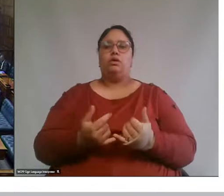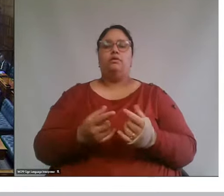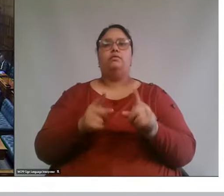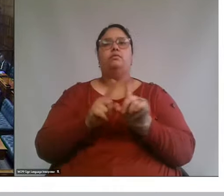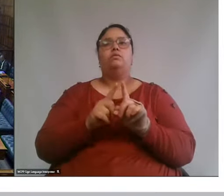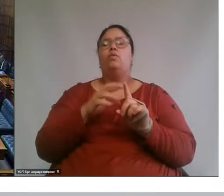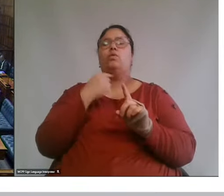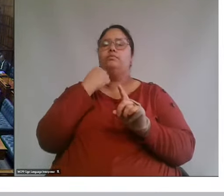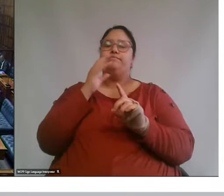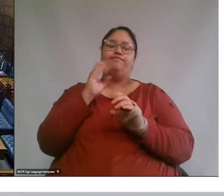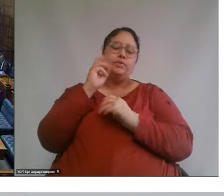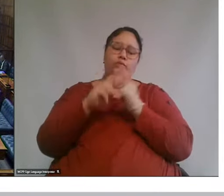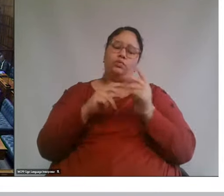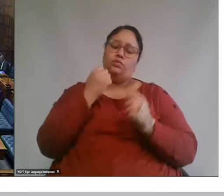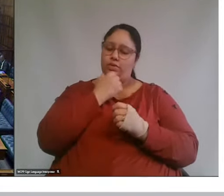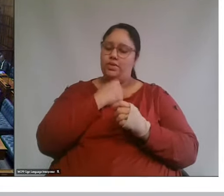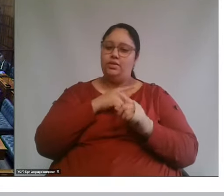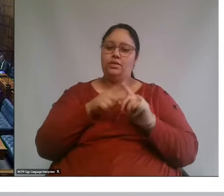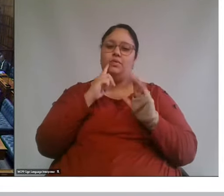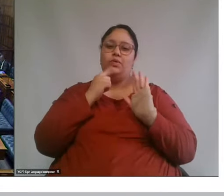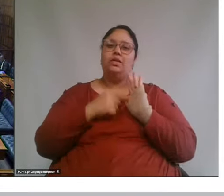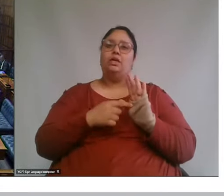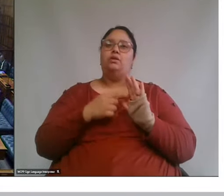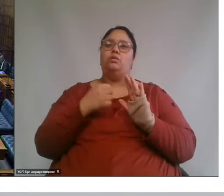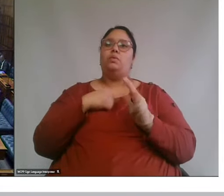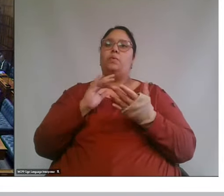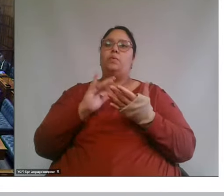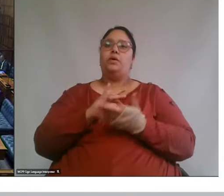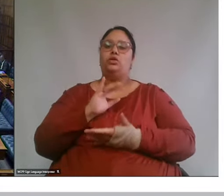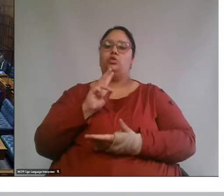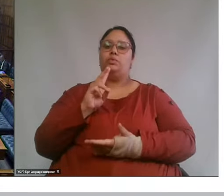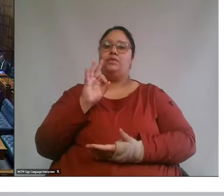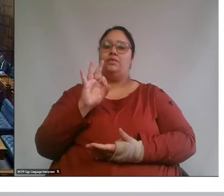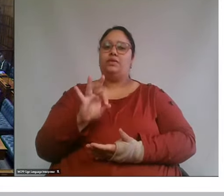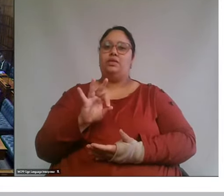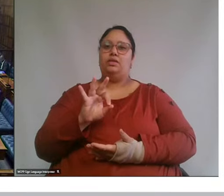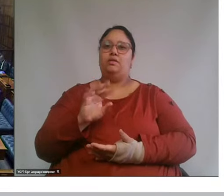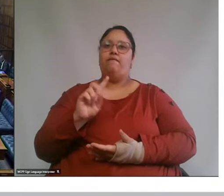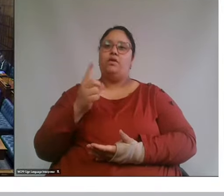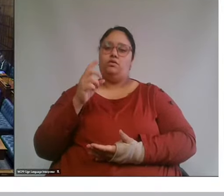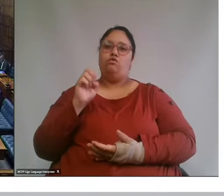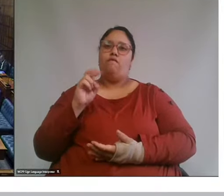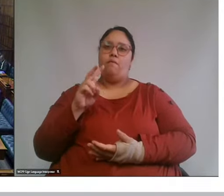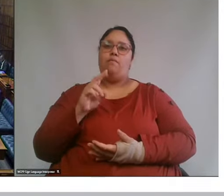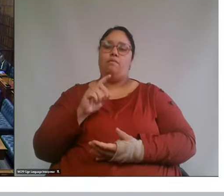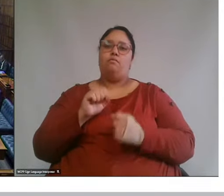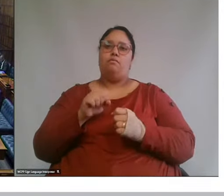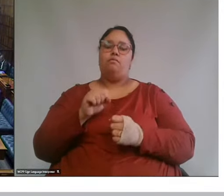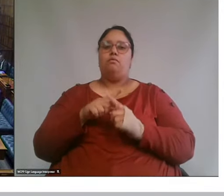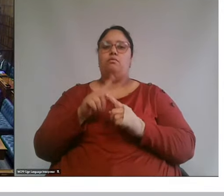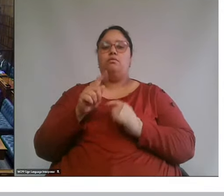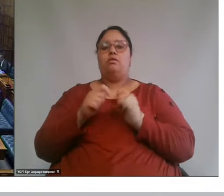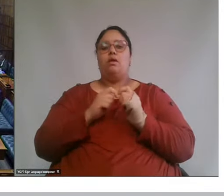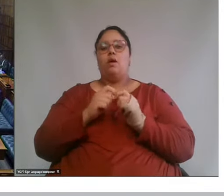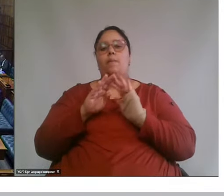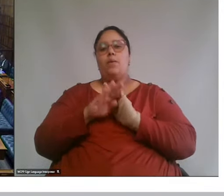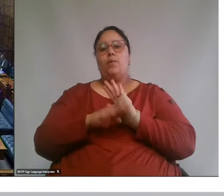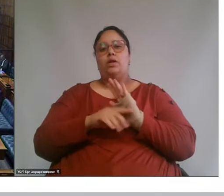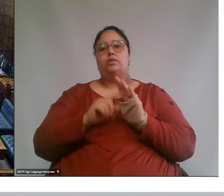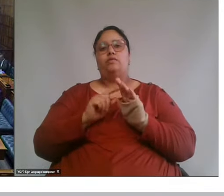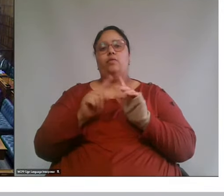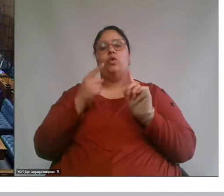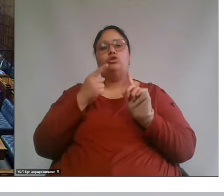you can just um indicate to me in page 23 um um in terms of progress towards